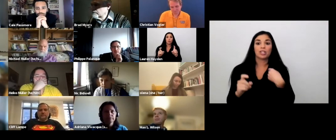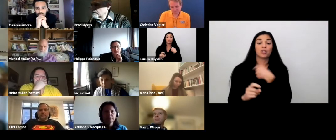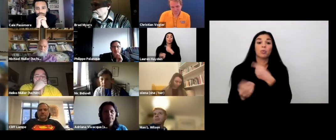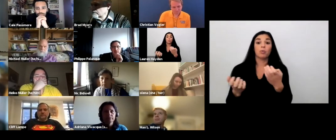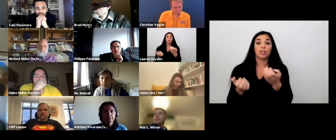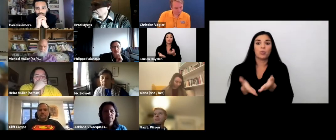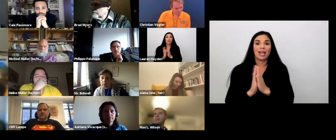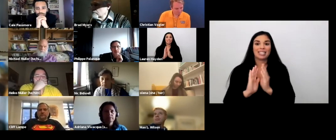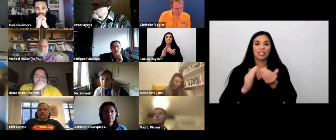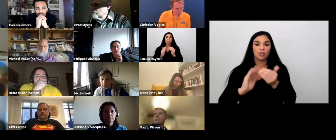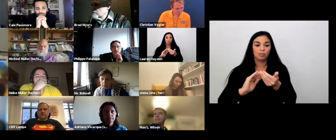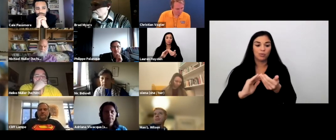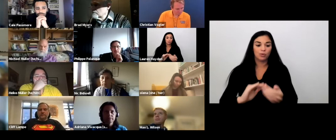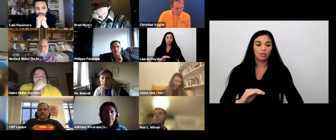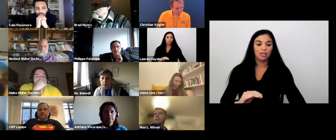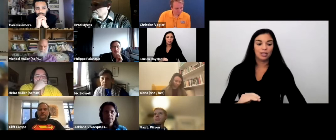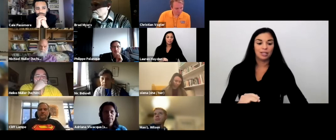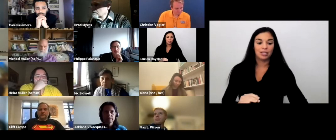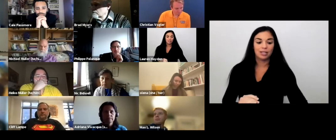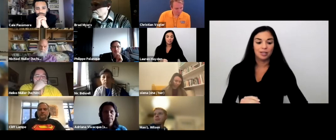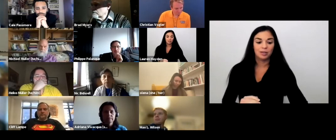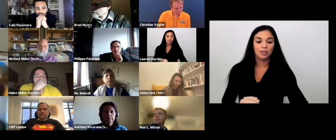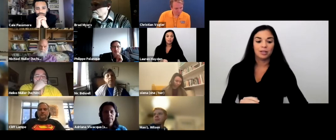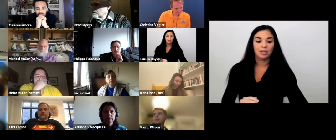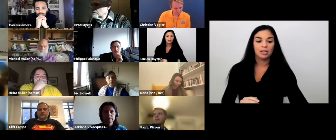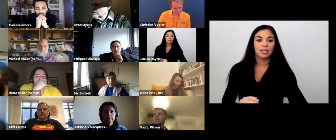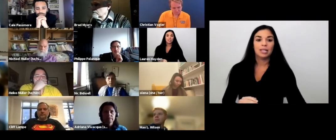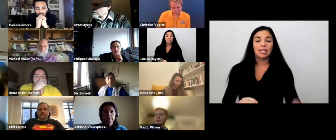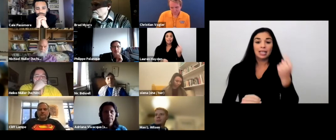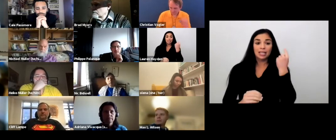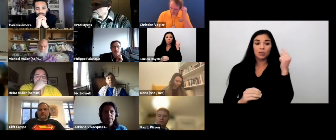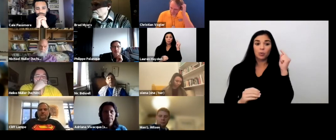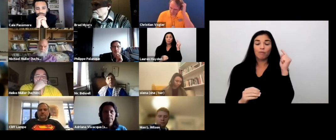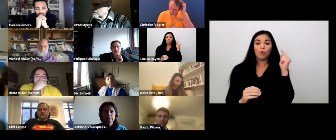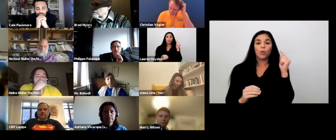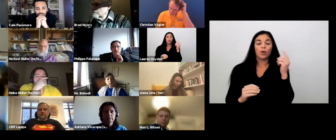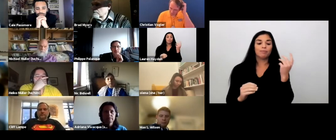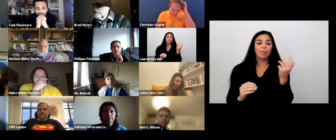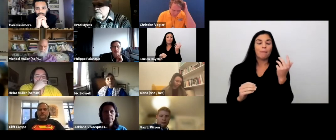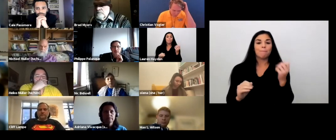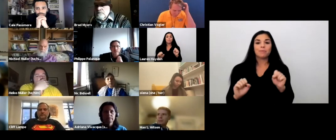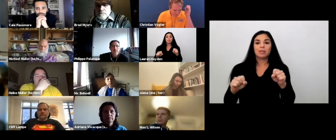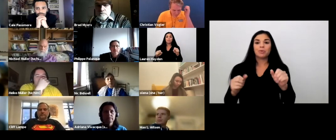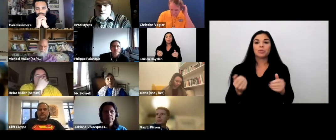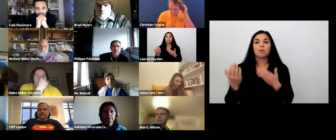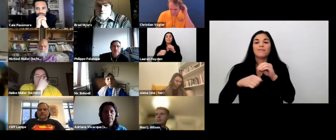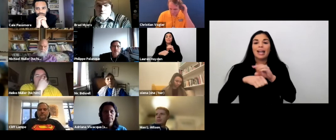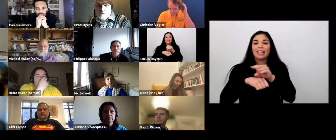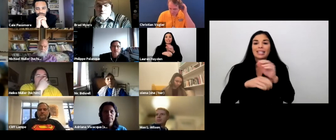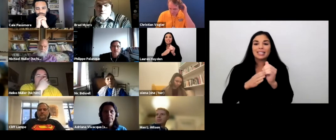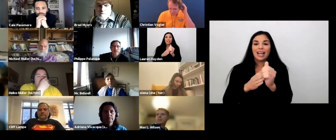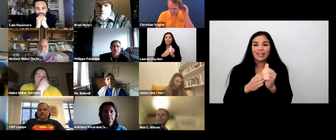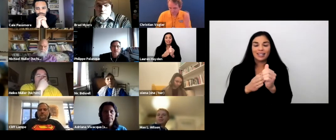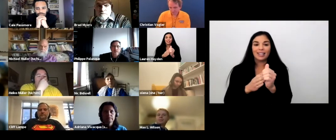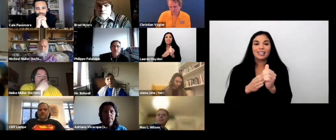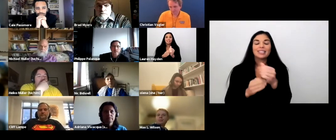community for the conferences. And this is both to be able to provide this as guidance to our conferences, but also to be